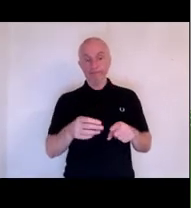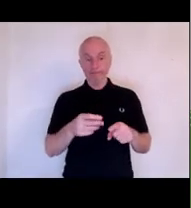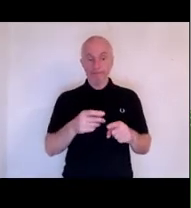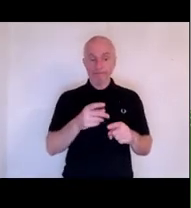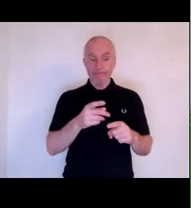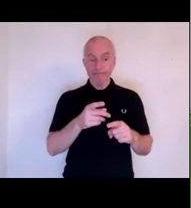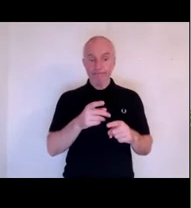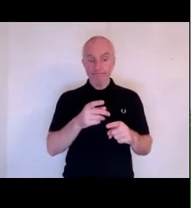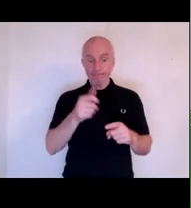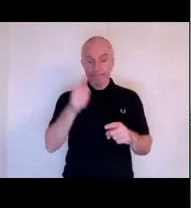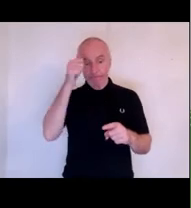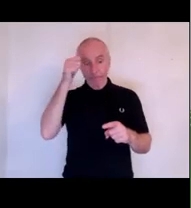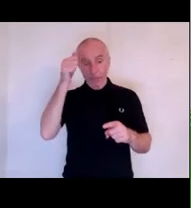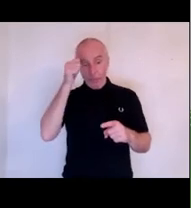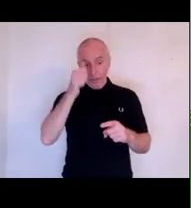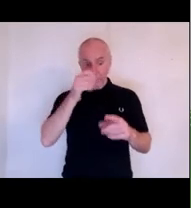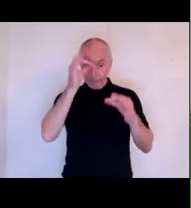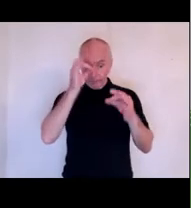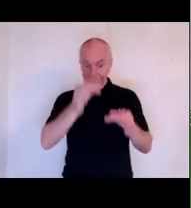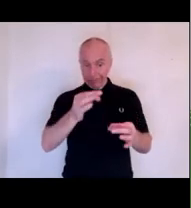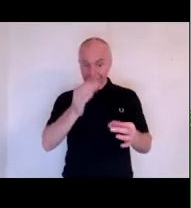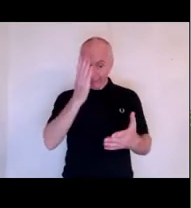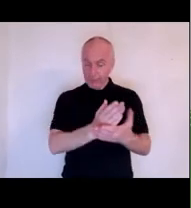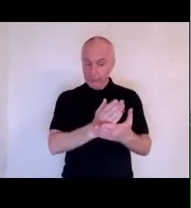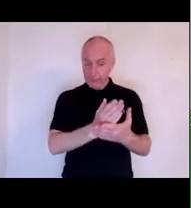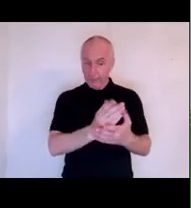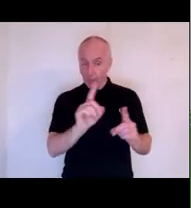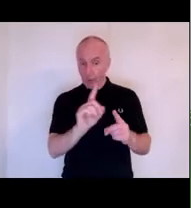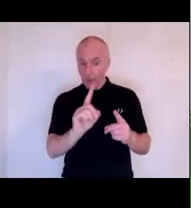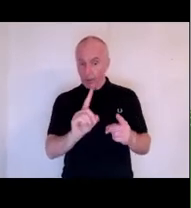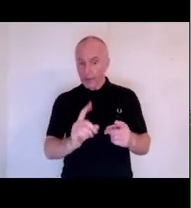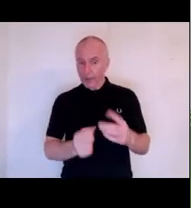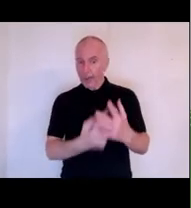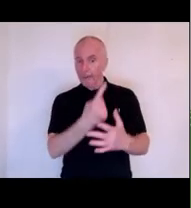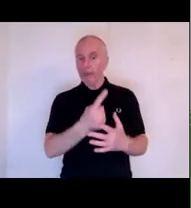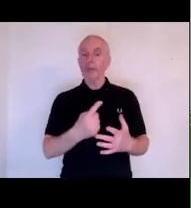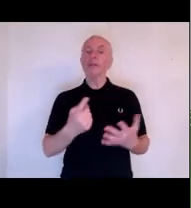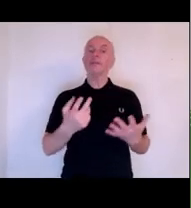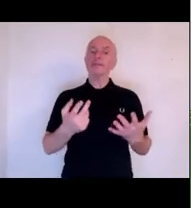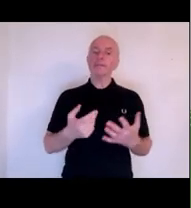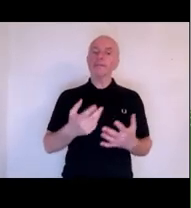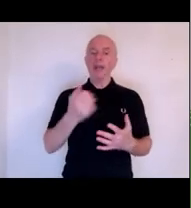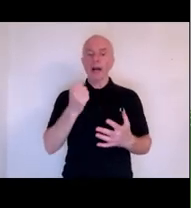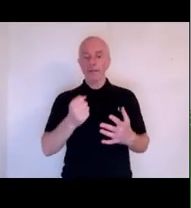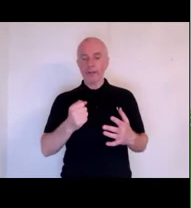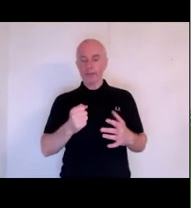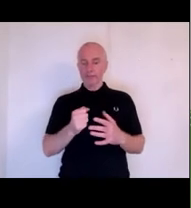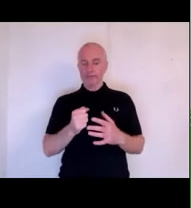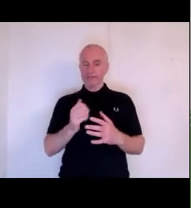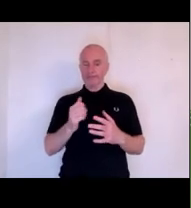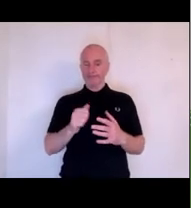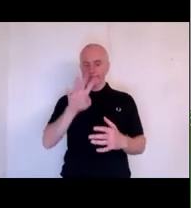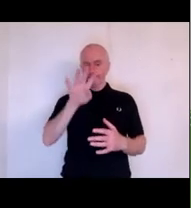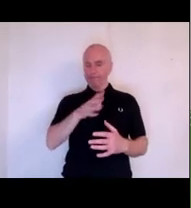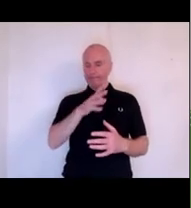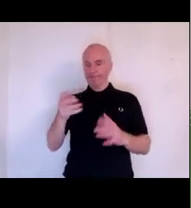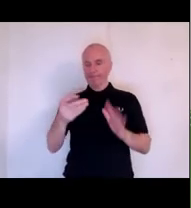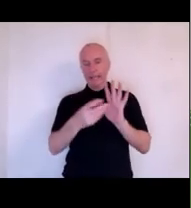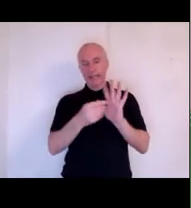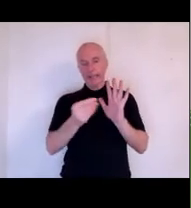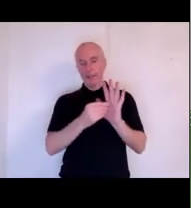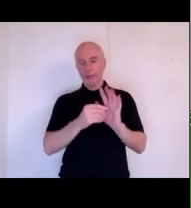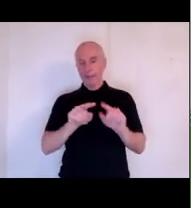what that interaction will create. What we actually have is a fission yield. And you'll see on the right-hand side of this screen, the